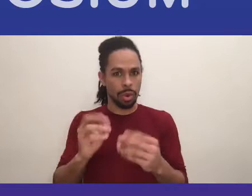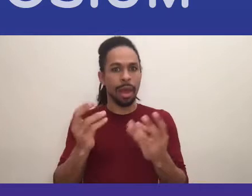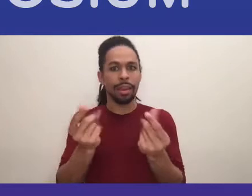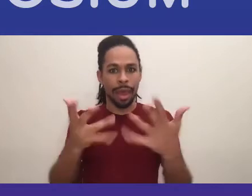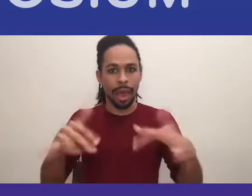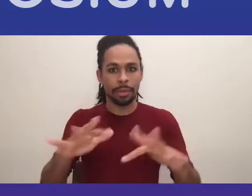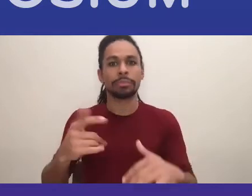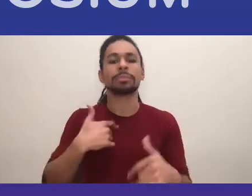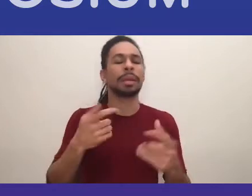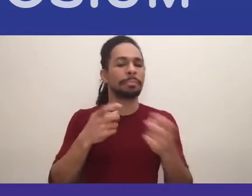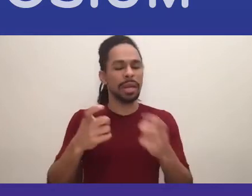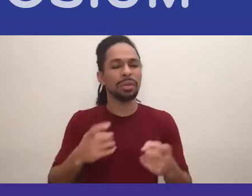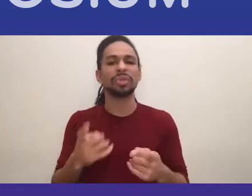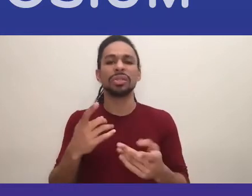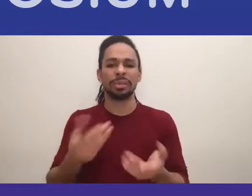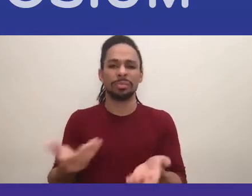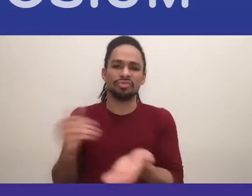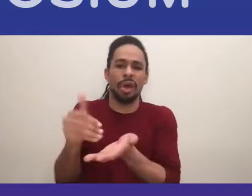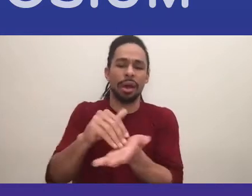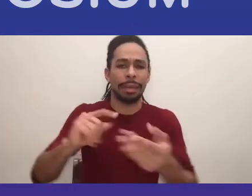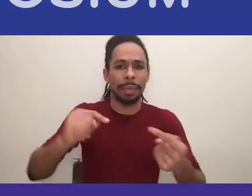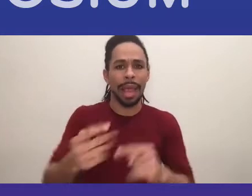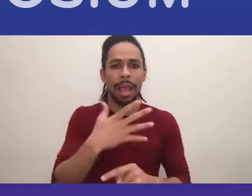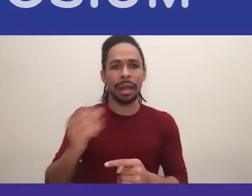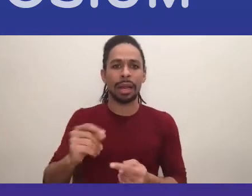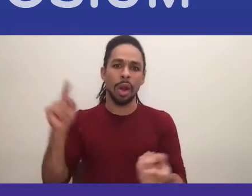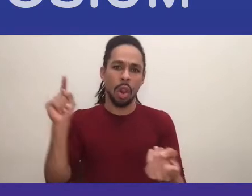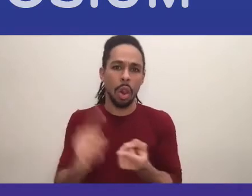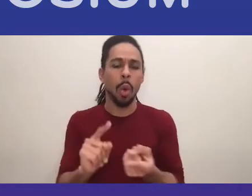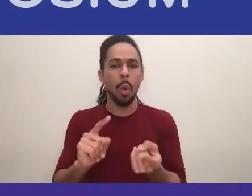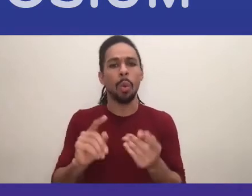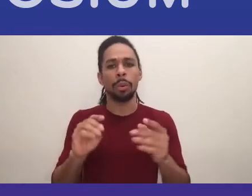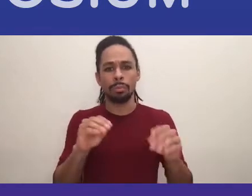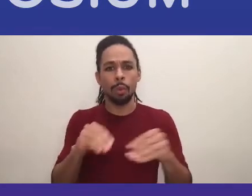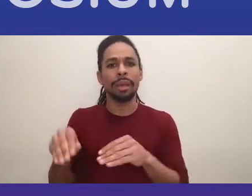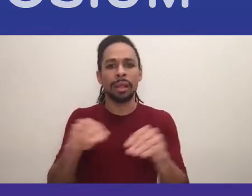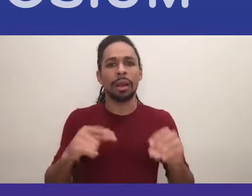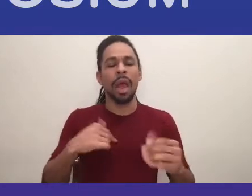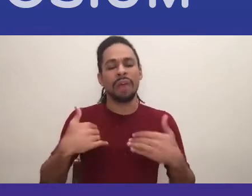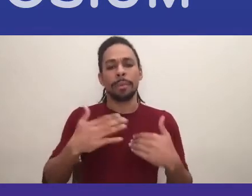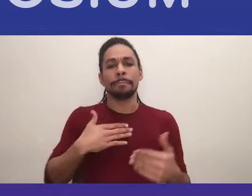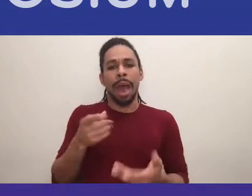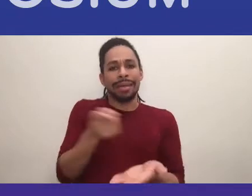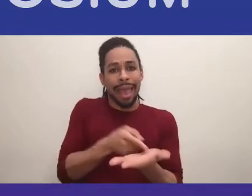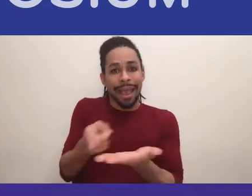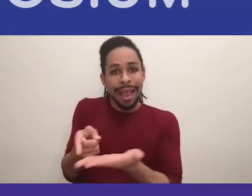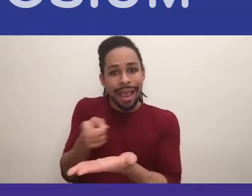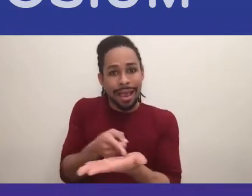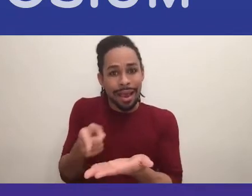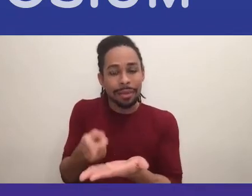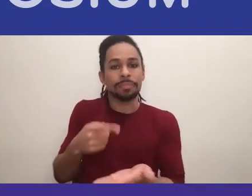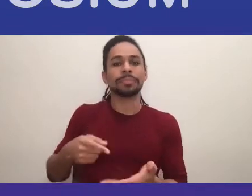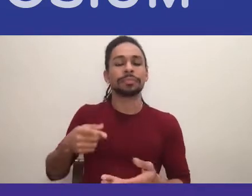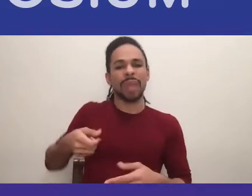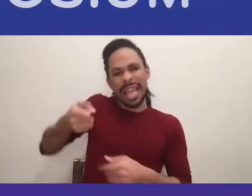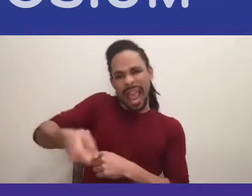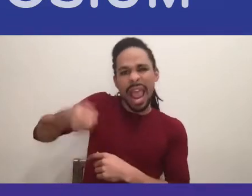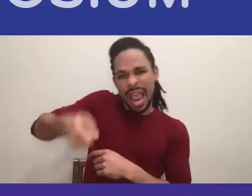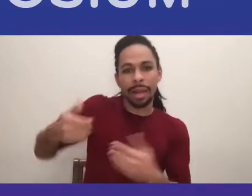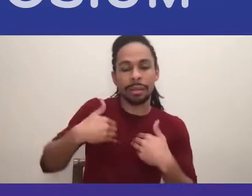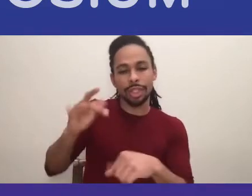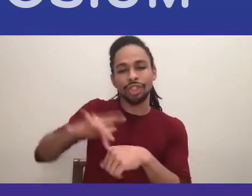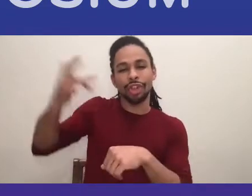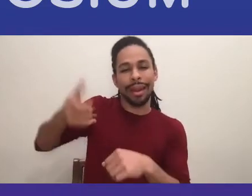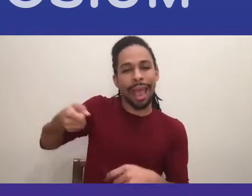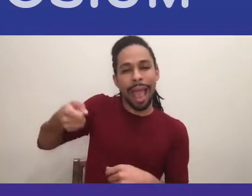and low mobility. So I have my cane with me that has a shiny handle. It's wooden. I'm wearing